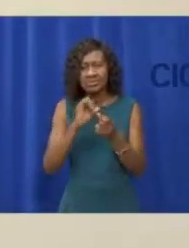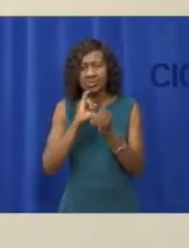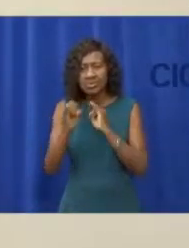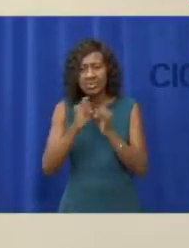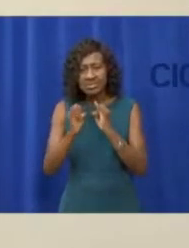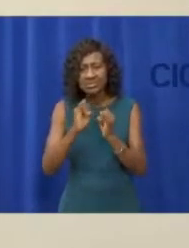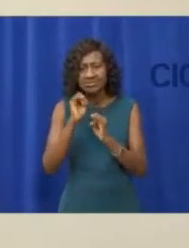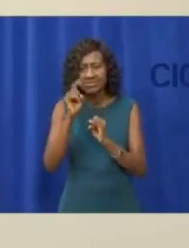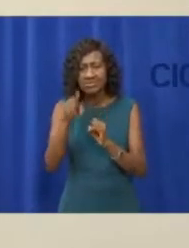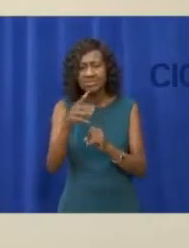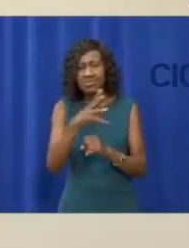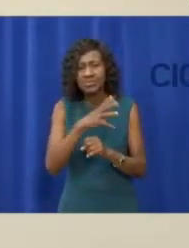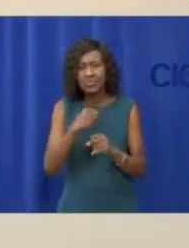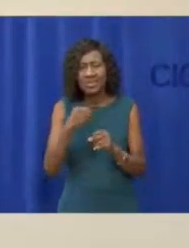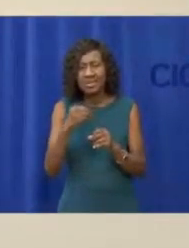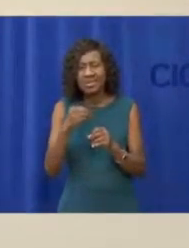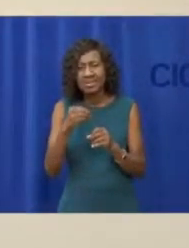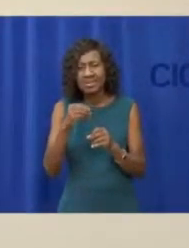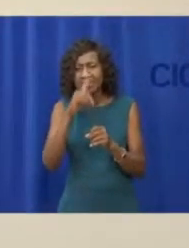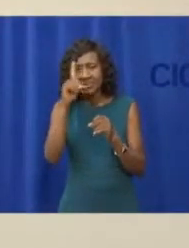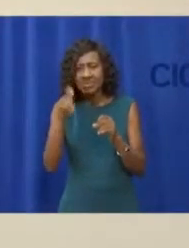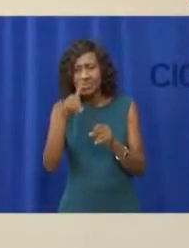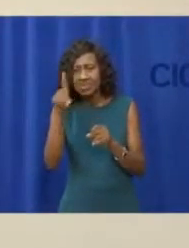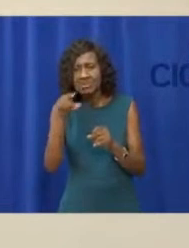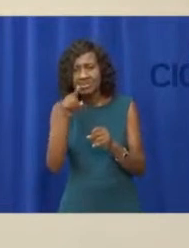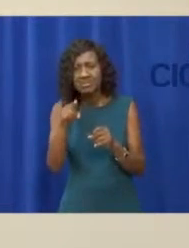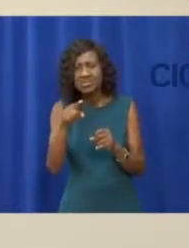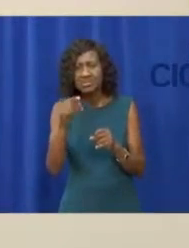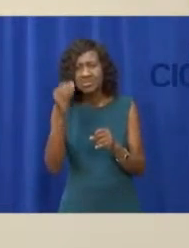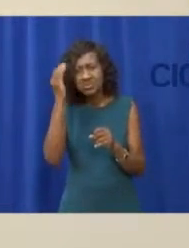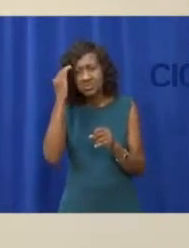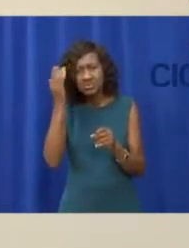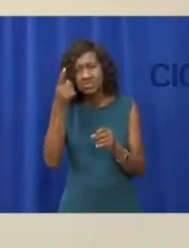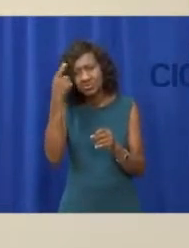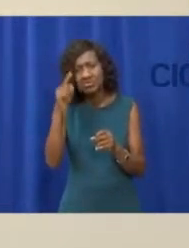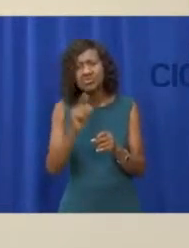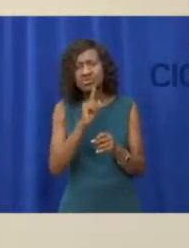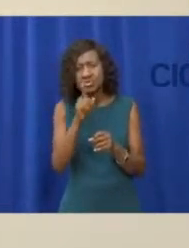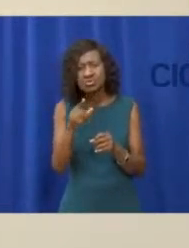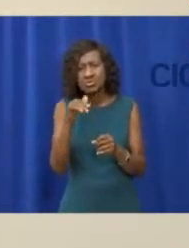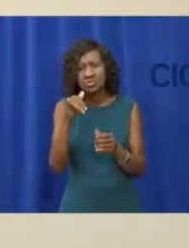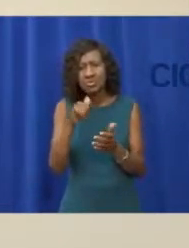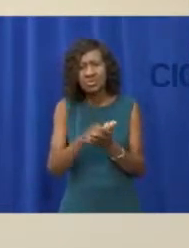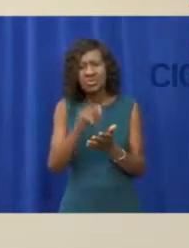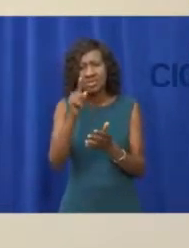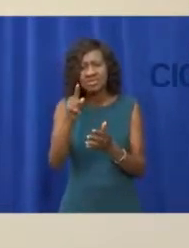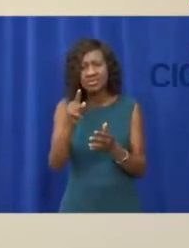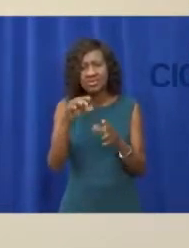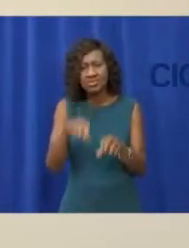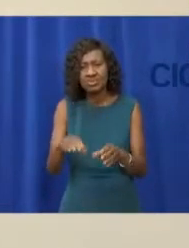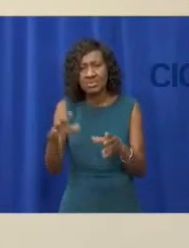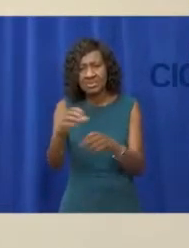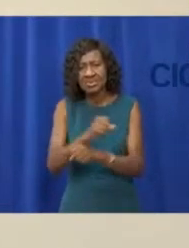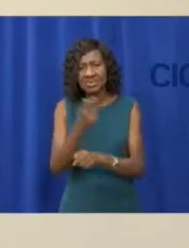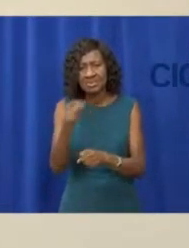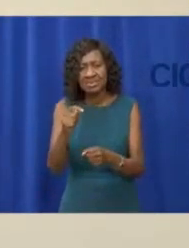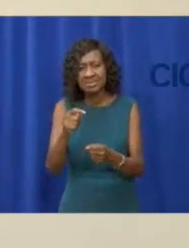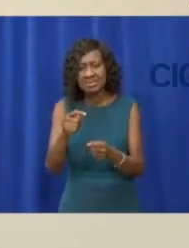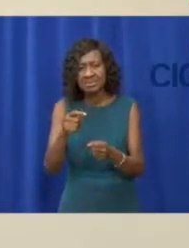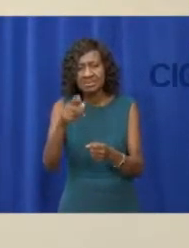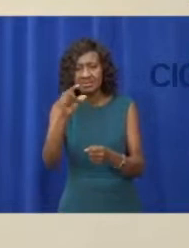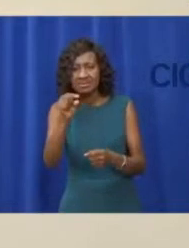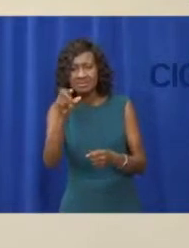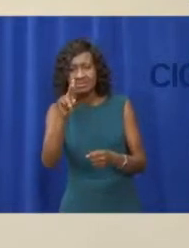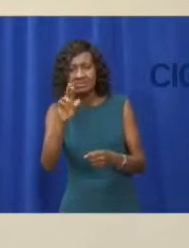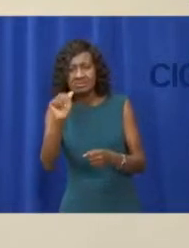make an assessment as to whether or not you qualify for the grant. And of course, this is not as